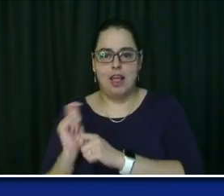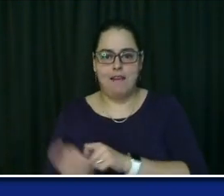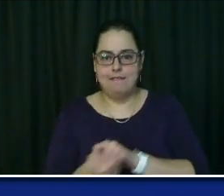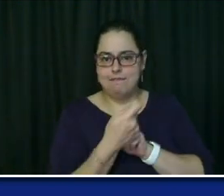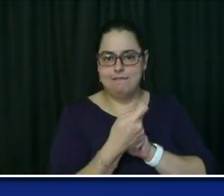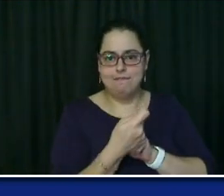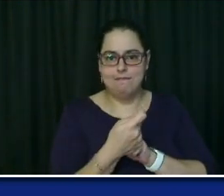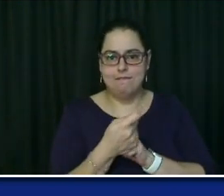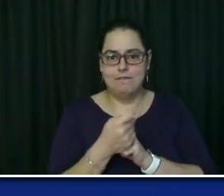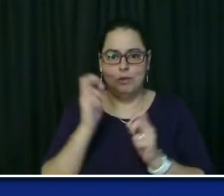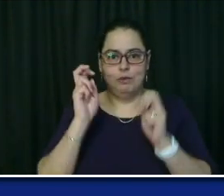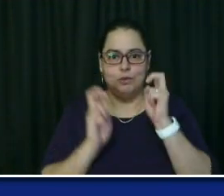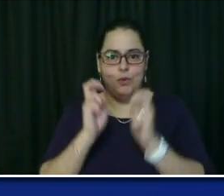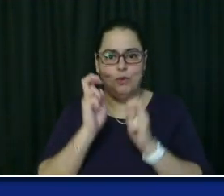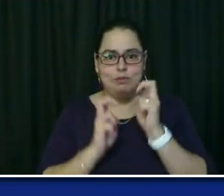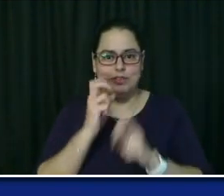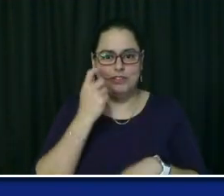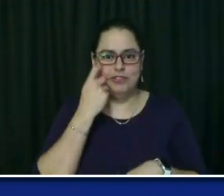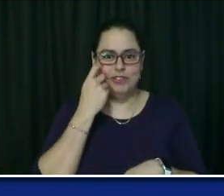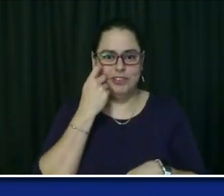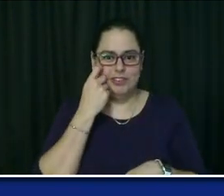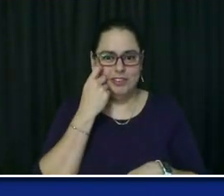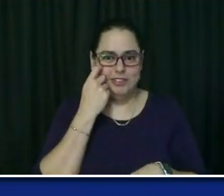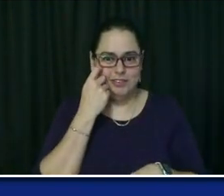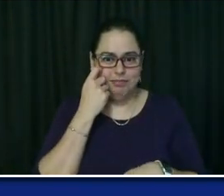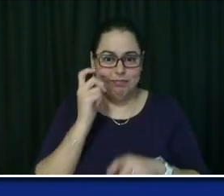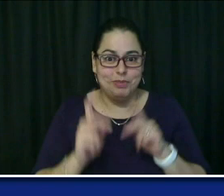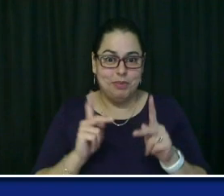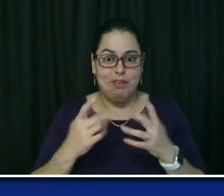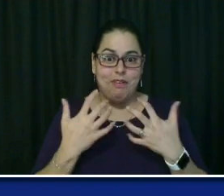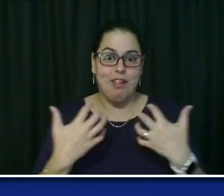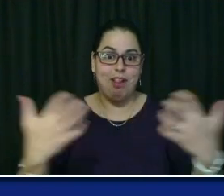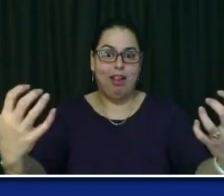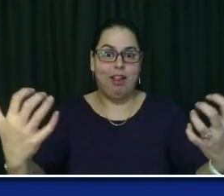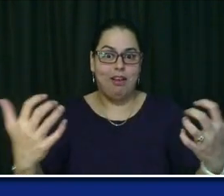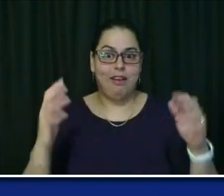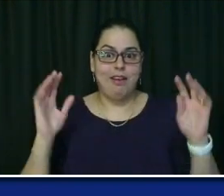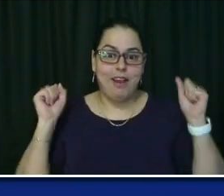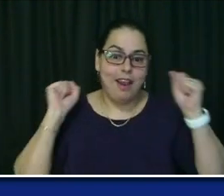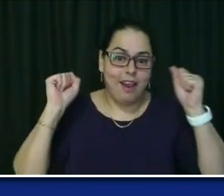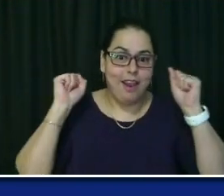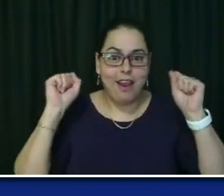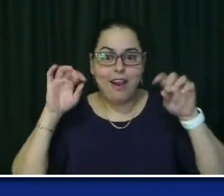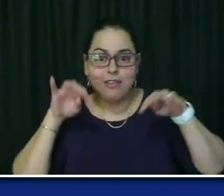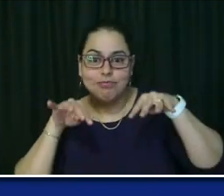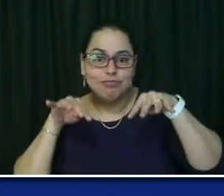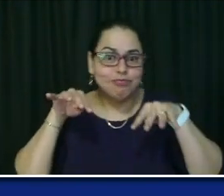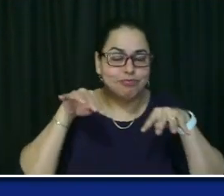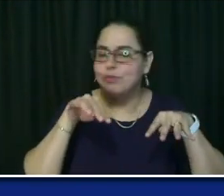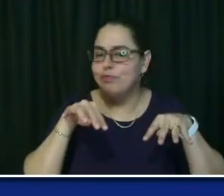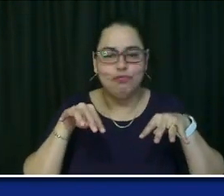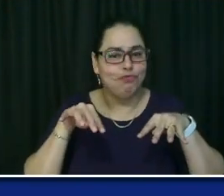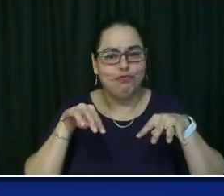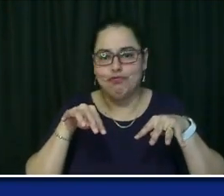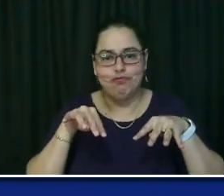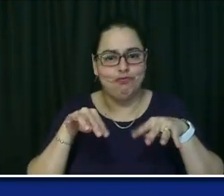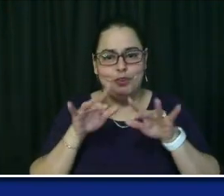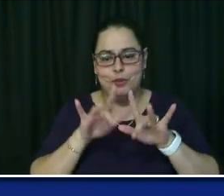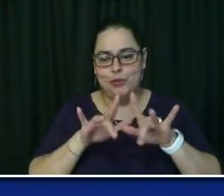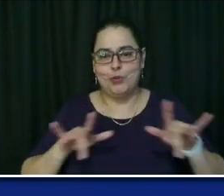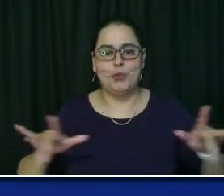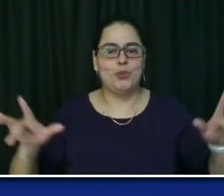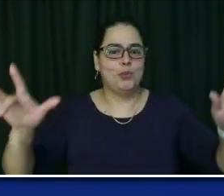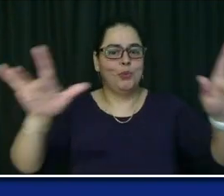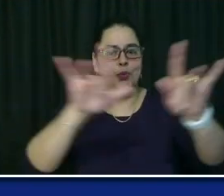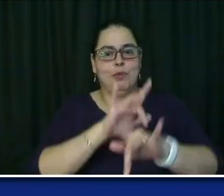keep the great tournament in our home. And so similarly, the state of the county, which is a lot less interesting to most people than the golf tournament